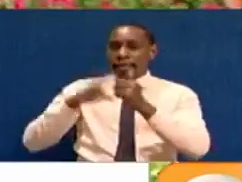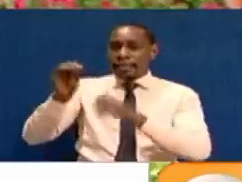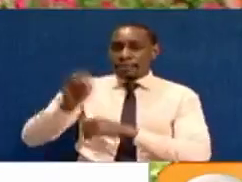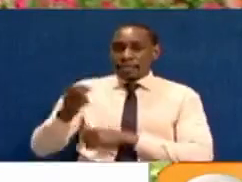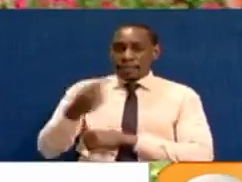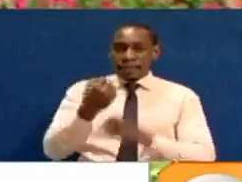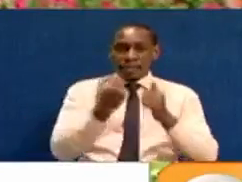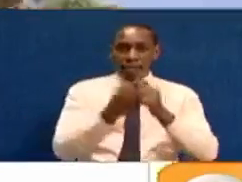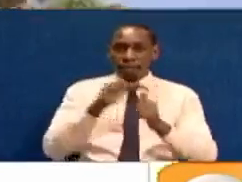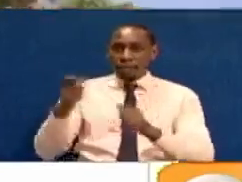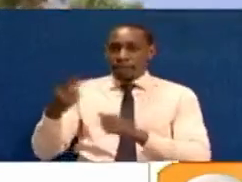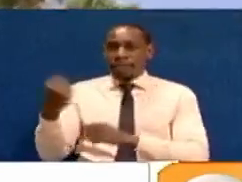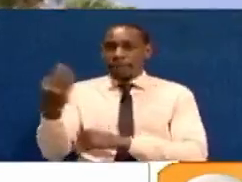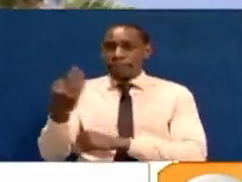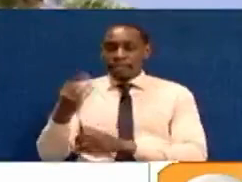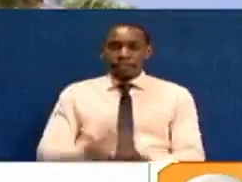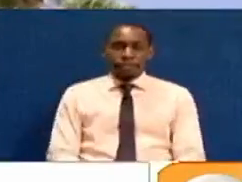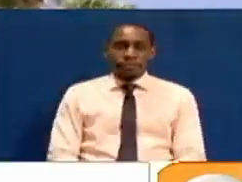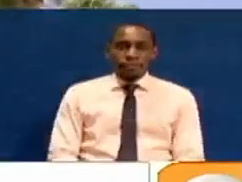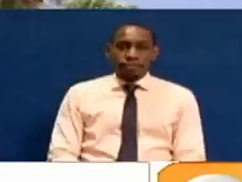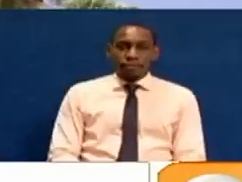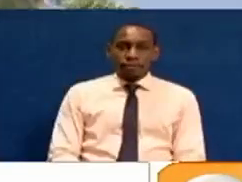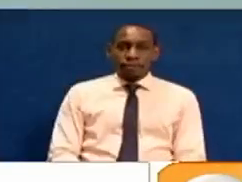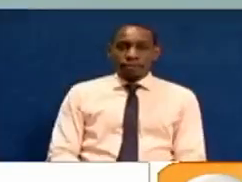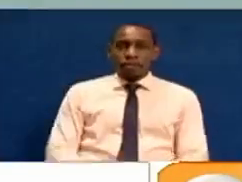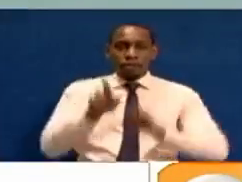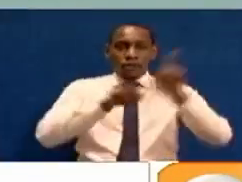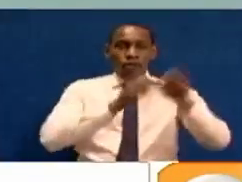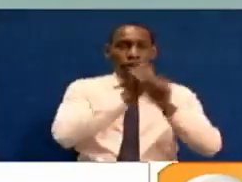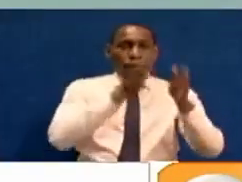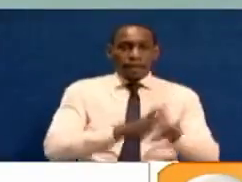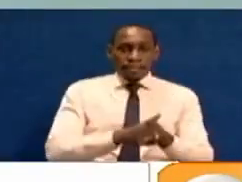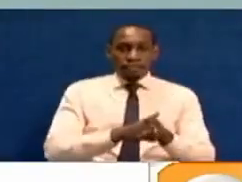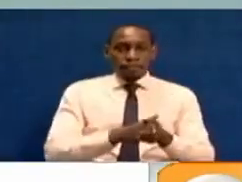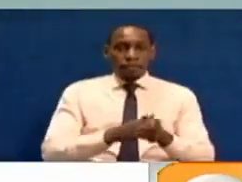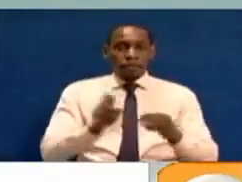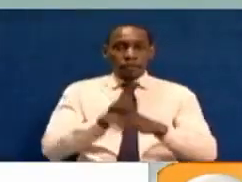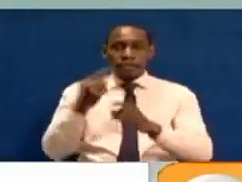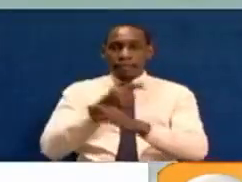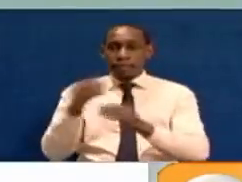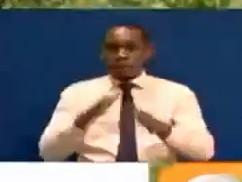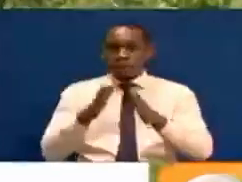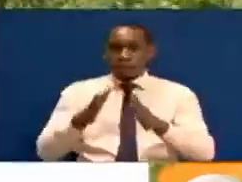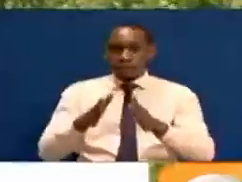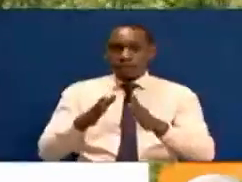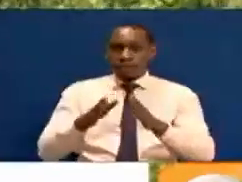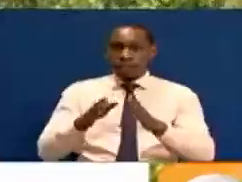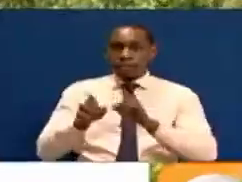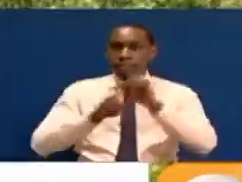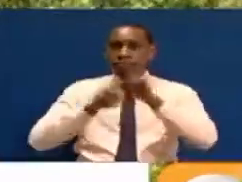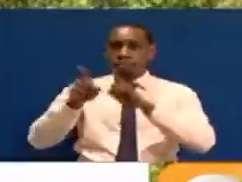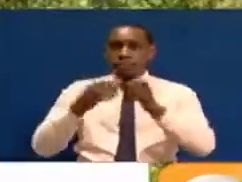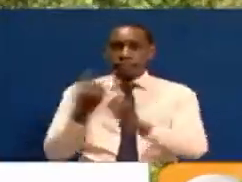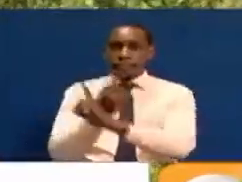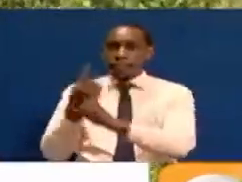from November all the way to March. For tour operators, they've had to improvise by providing day tours, safari